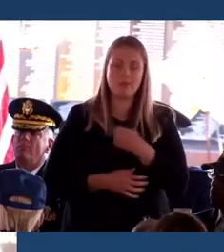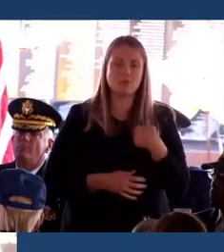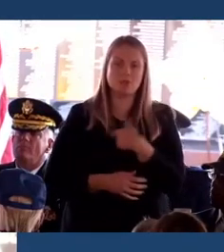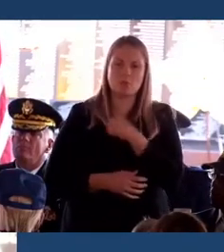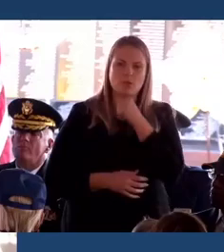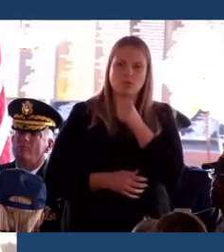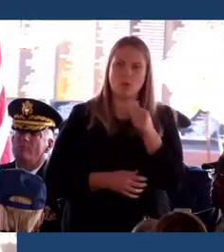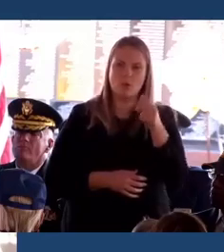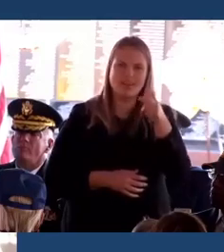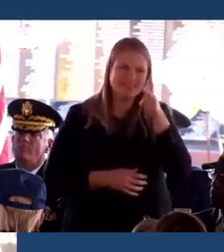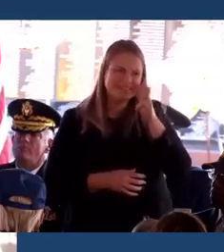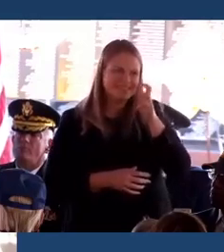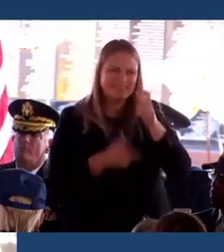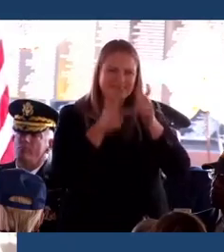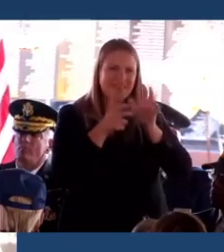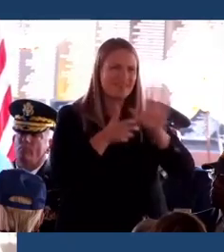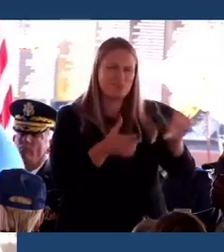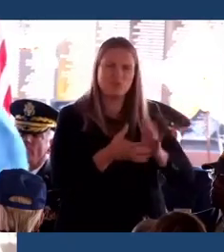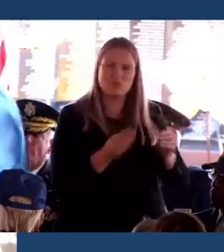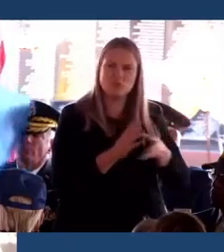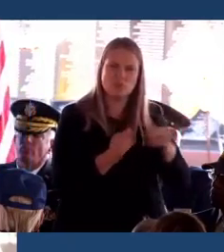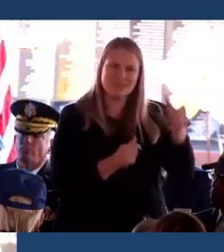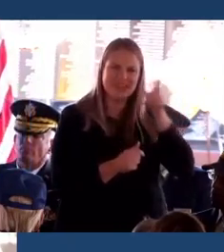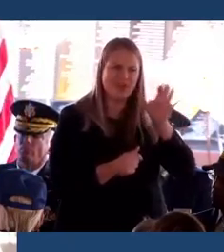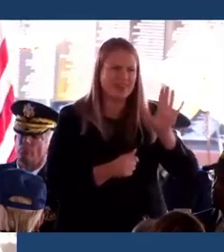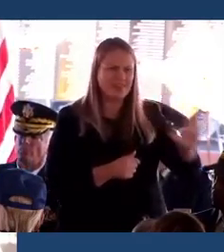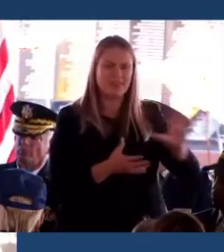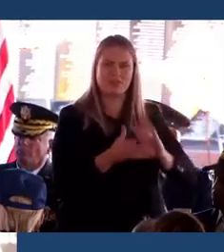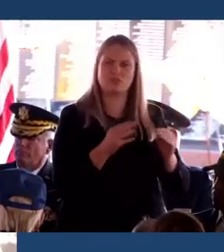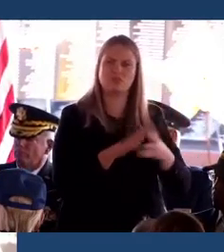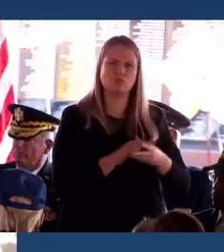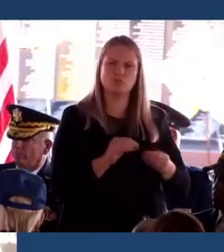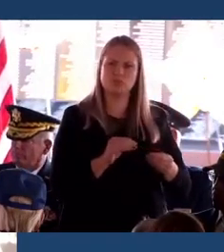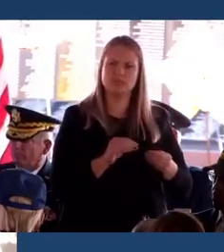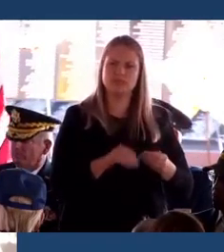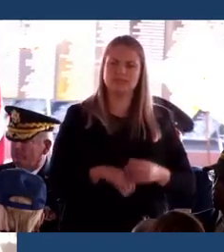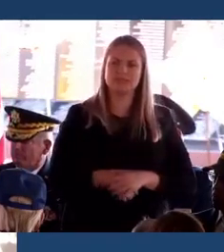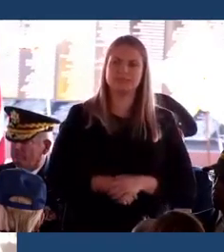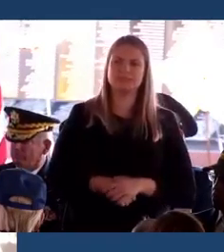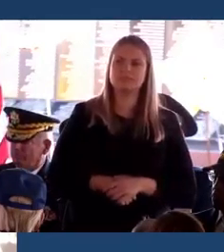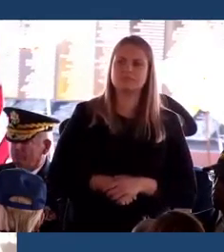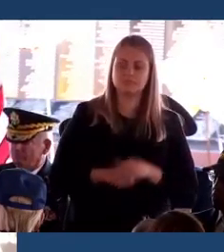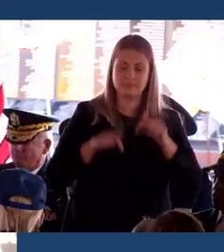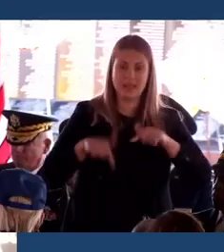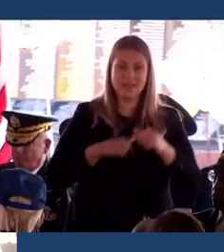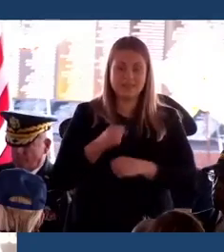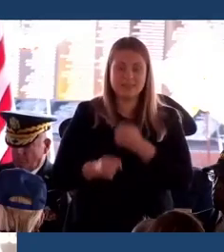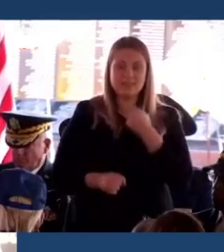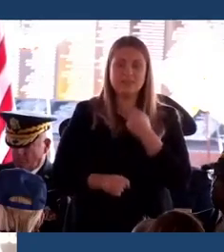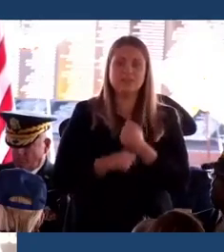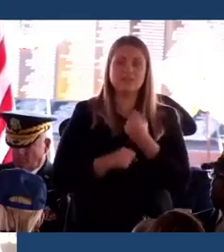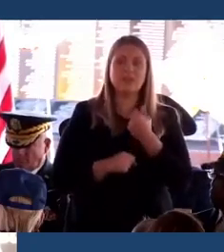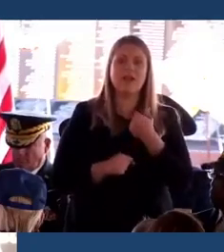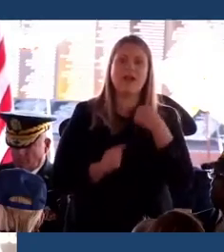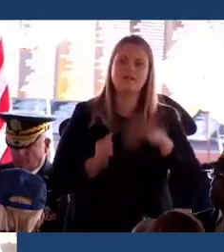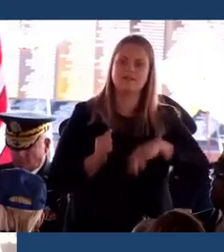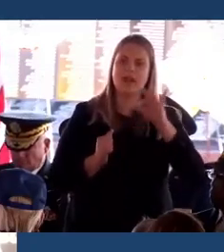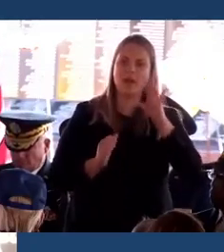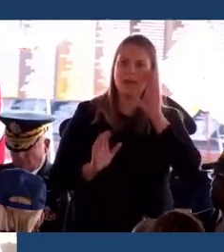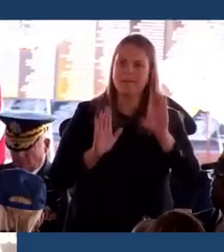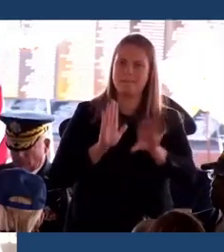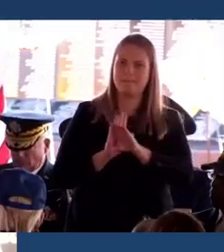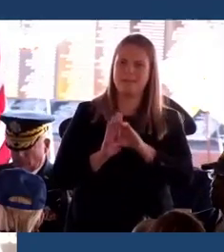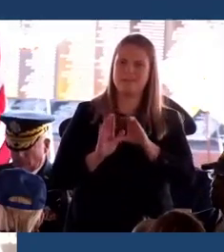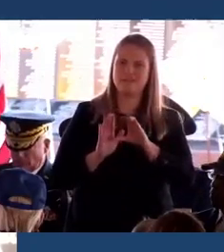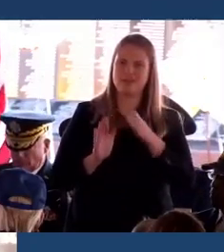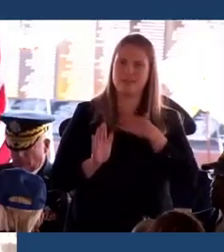even listen to their stories or hear their stories. This year, I found a picture of my